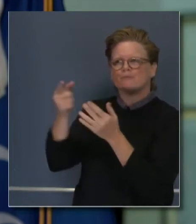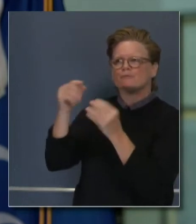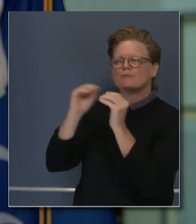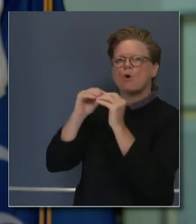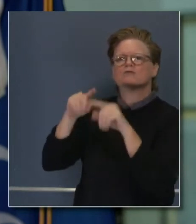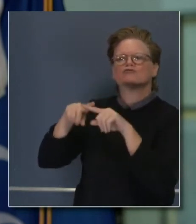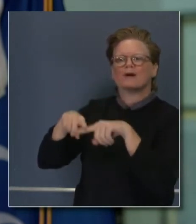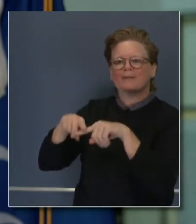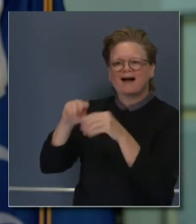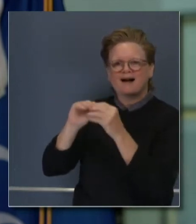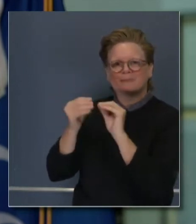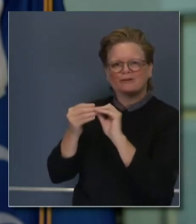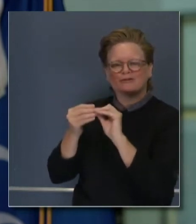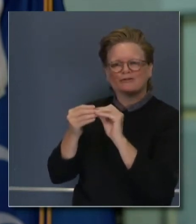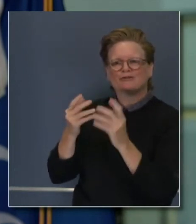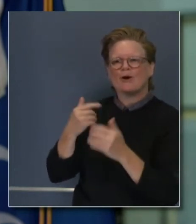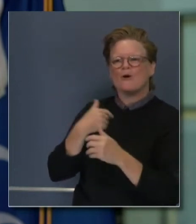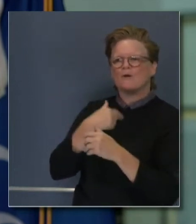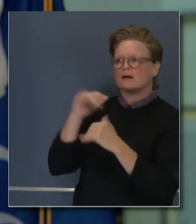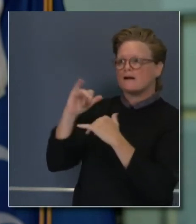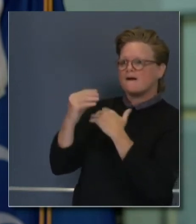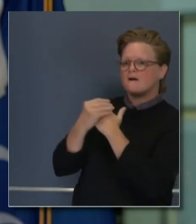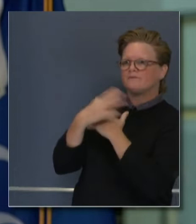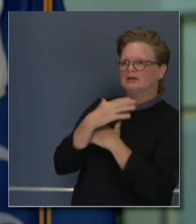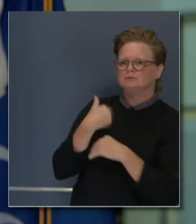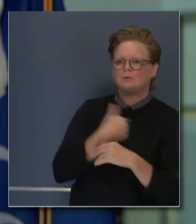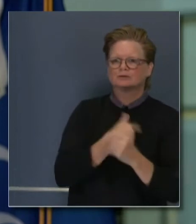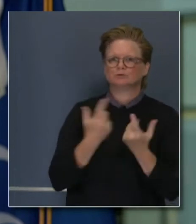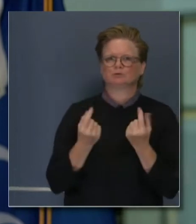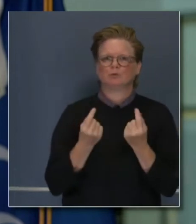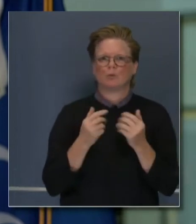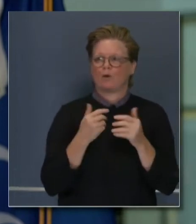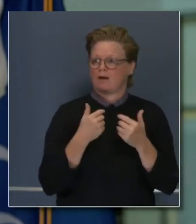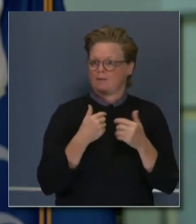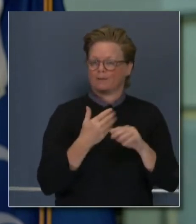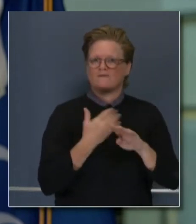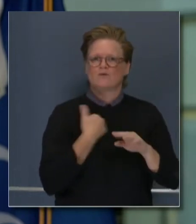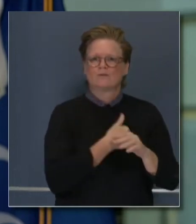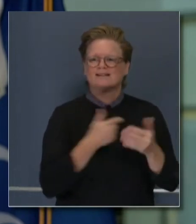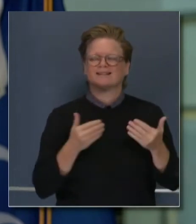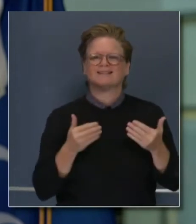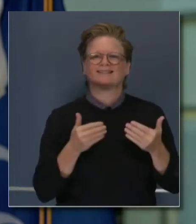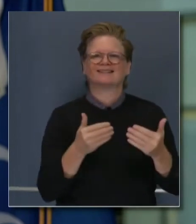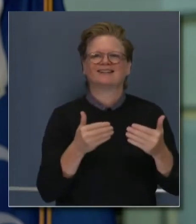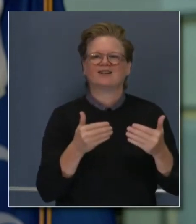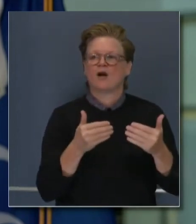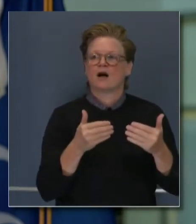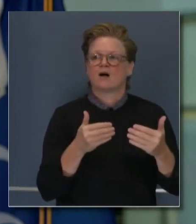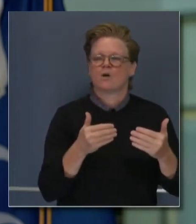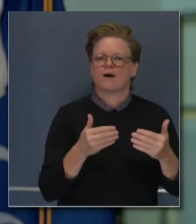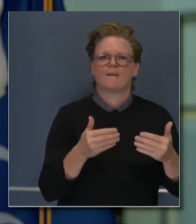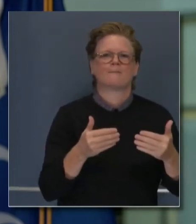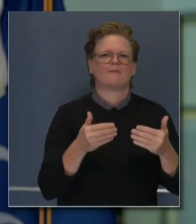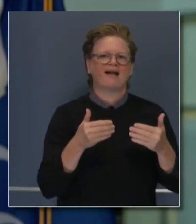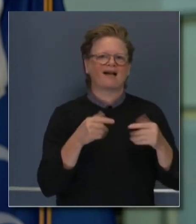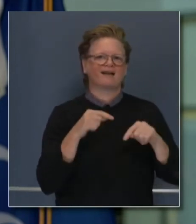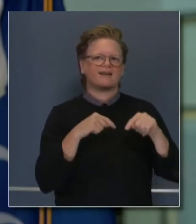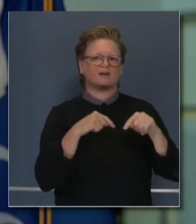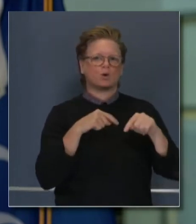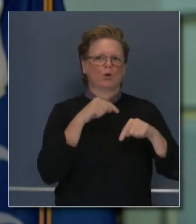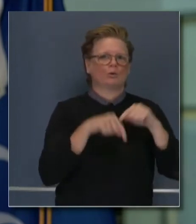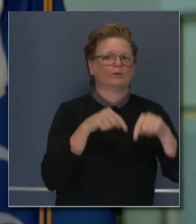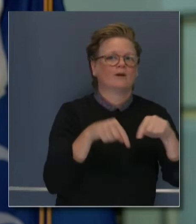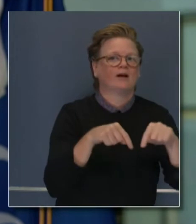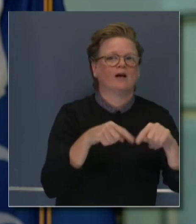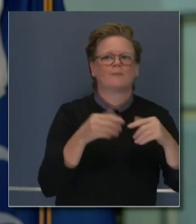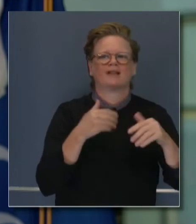us guide the future path. That said, I want to remind you what the governor talked about, this emergency brake, that if we see hospital